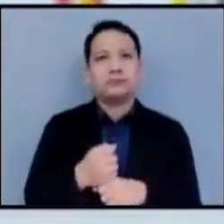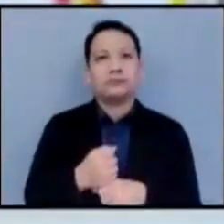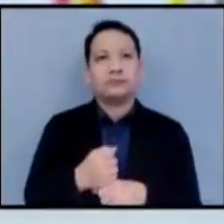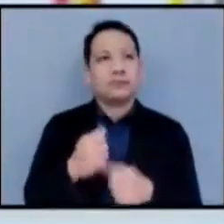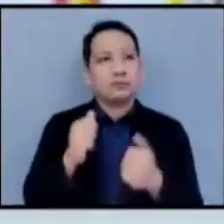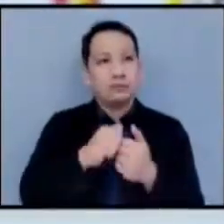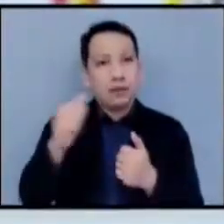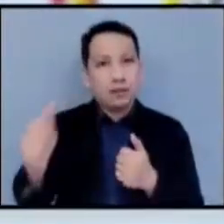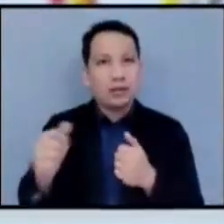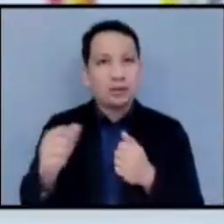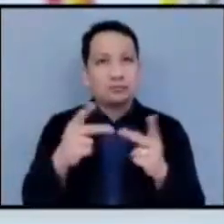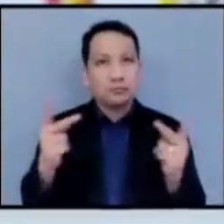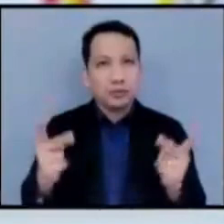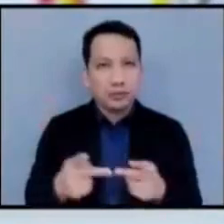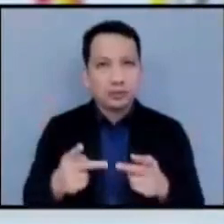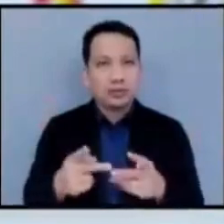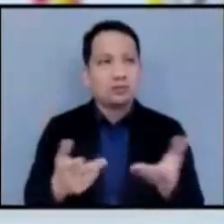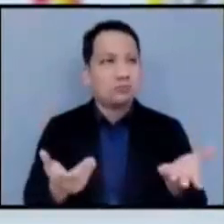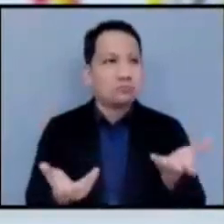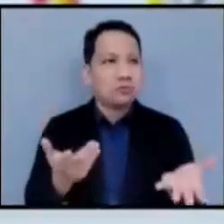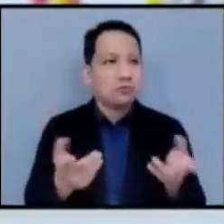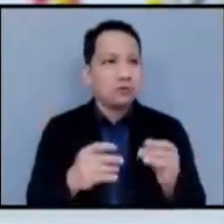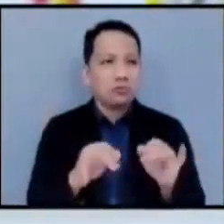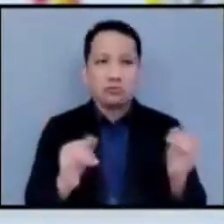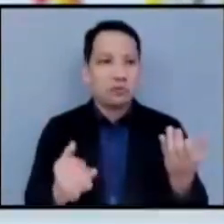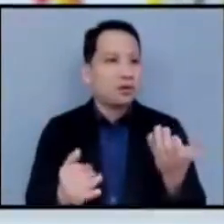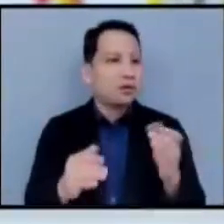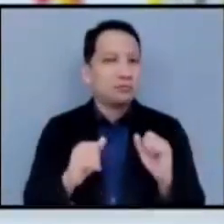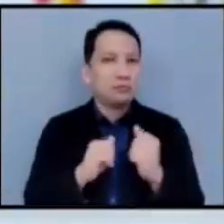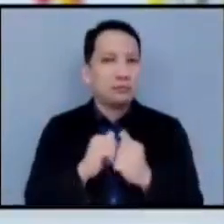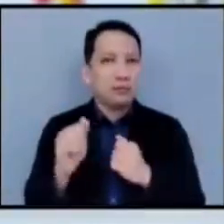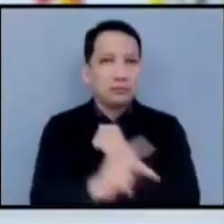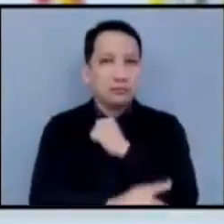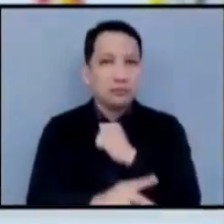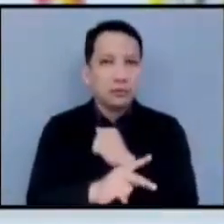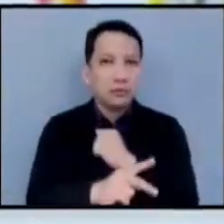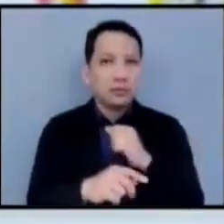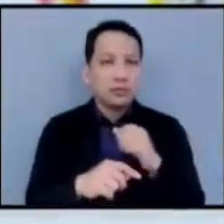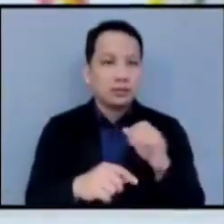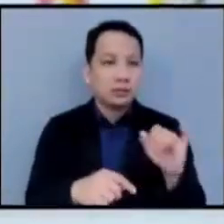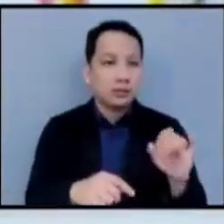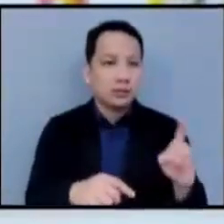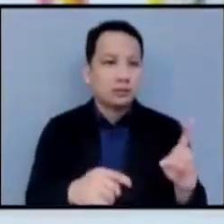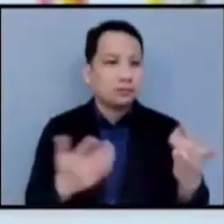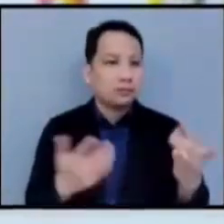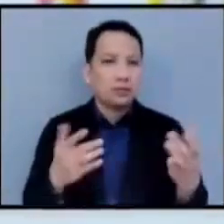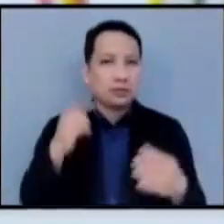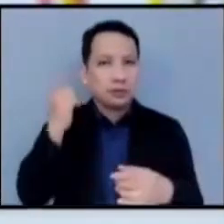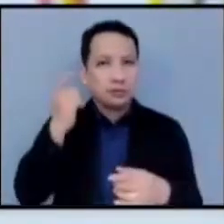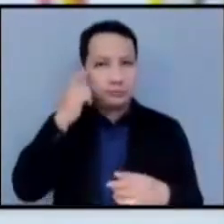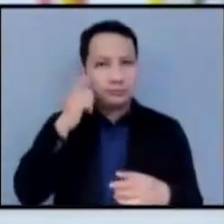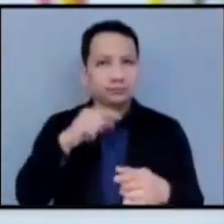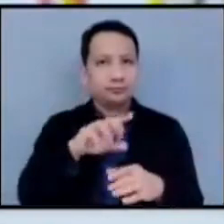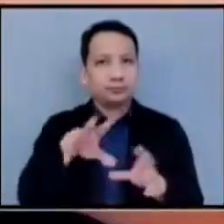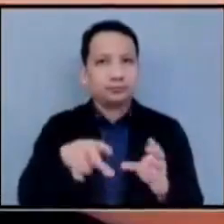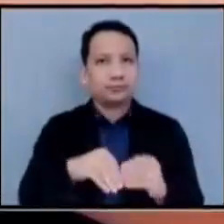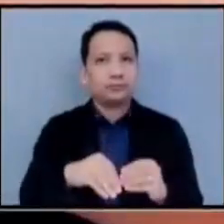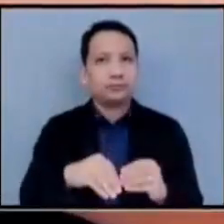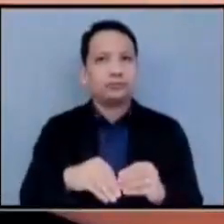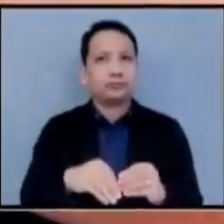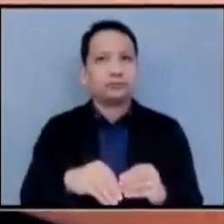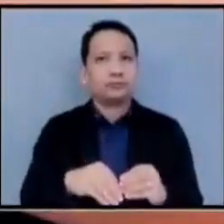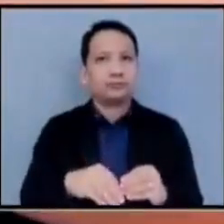it's determined na wala talaga silang ID, government ID, government issued ID, that's the only time that the NBI clearance will be